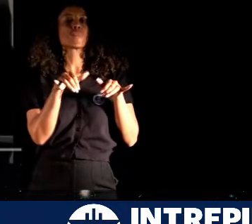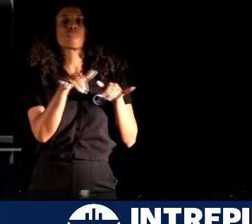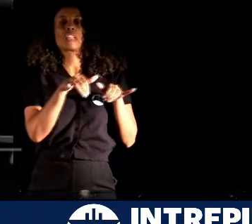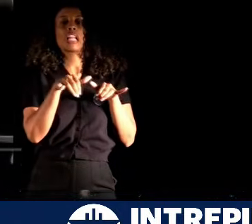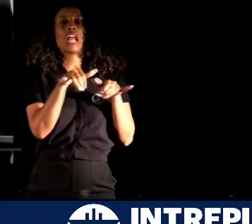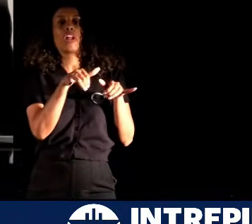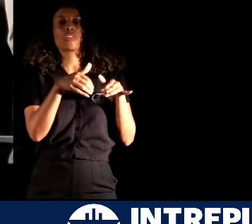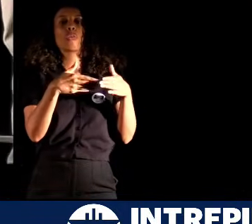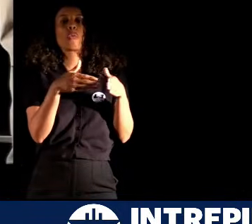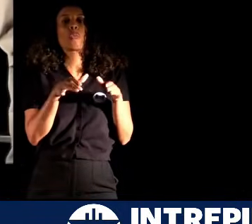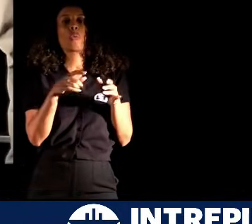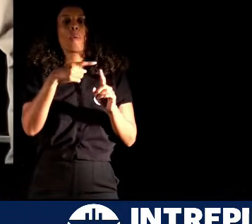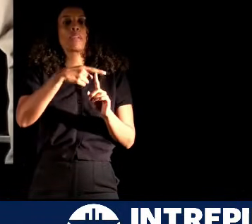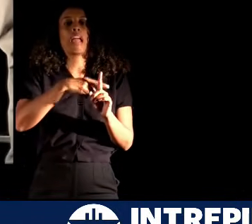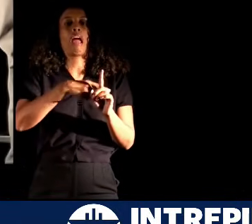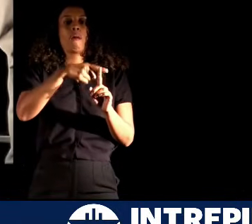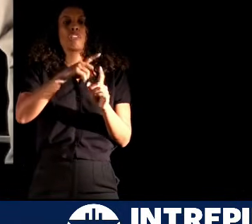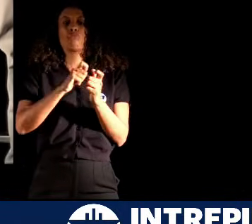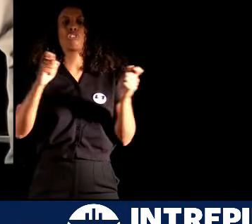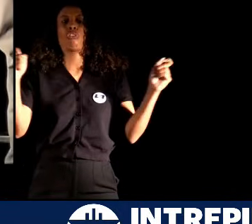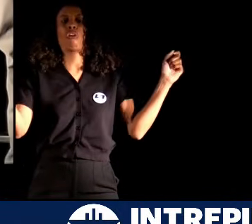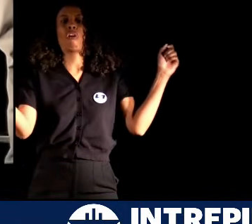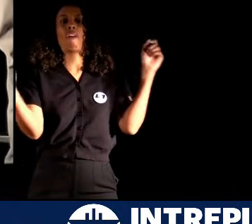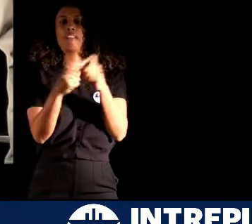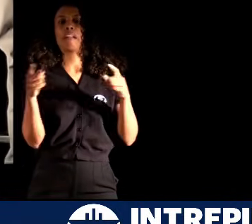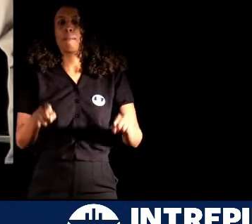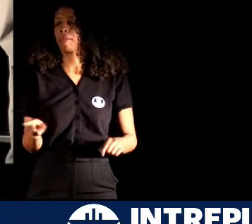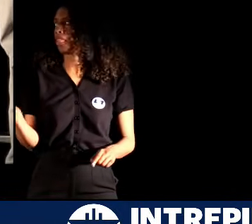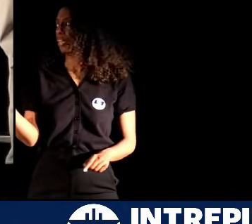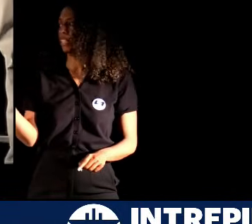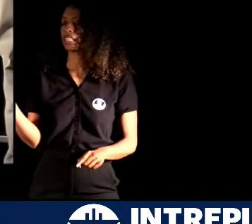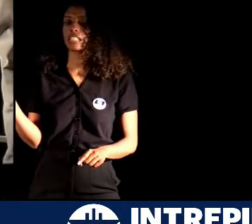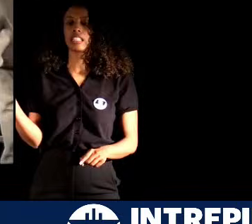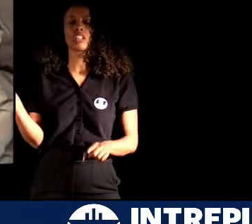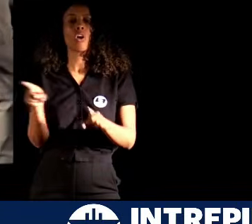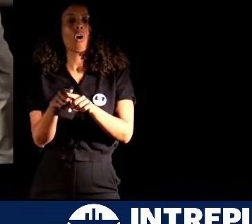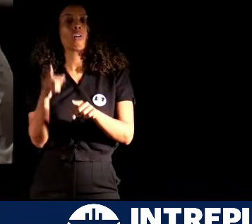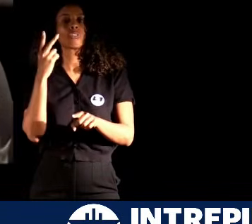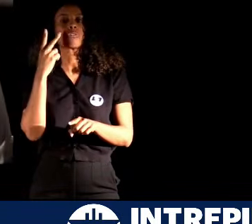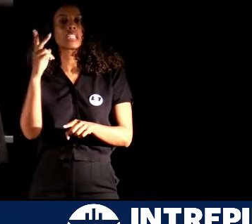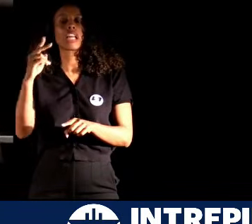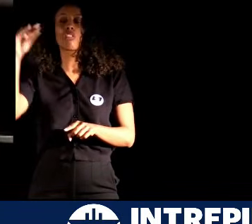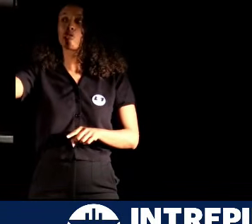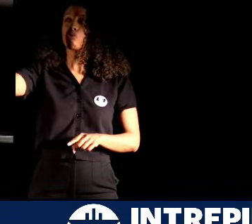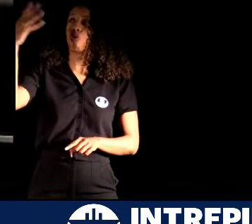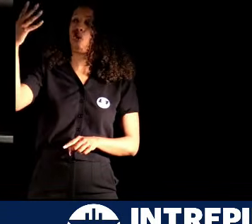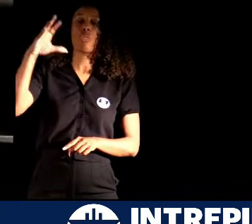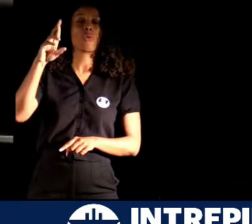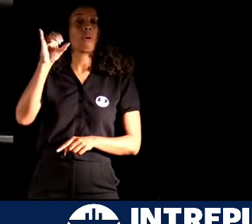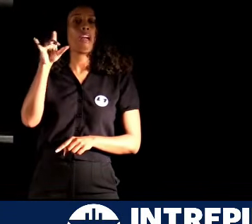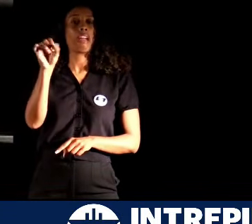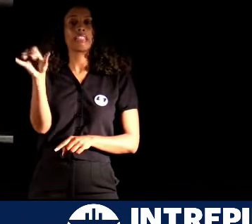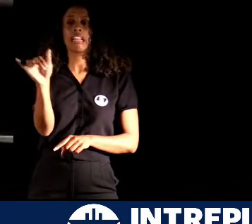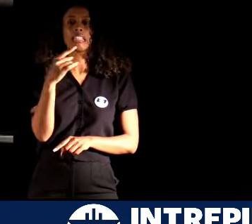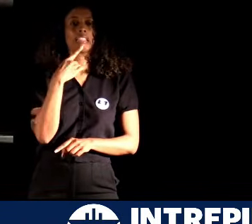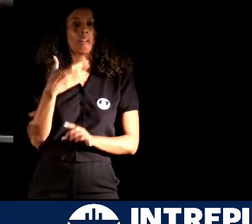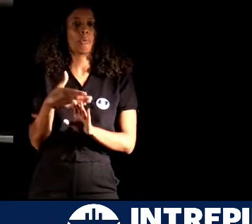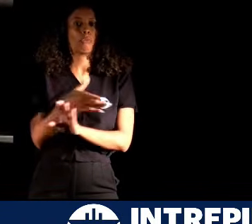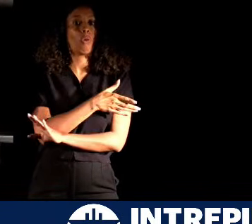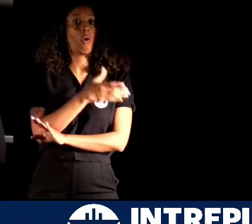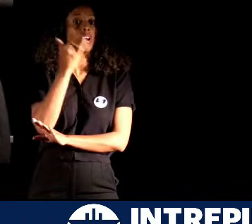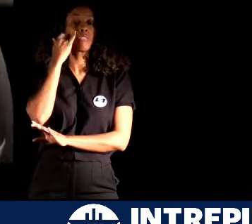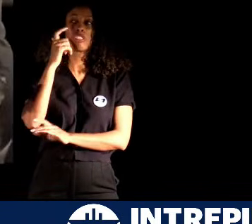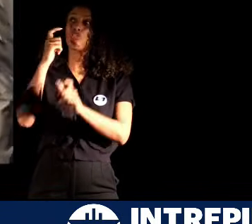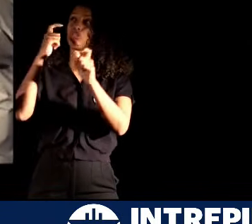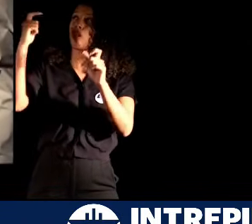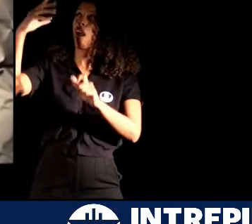that was a major innovation that went through this. Also, you have the solar arrays. Like I said, if you have big solar arrays,